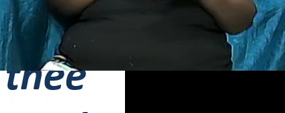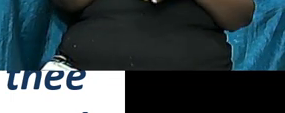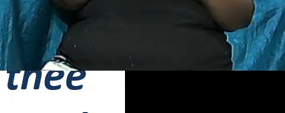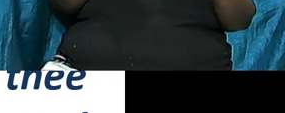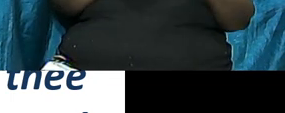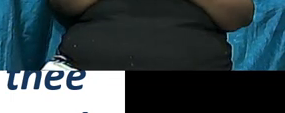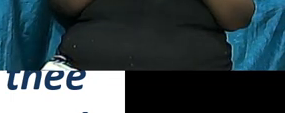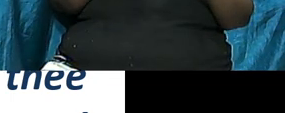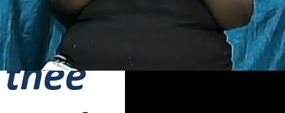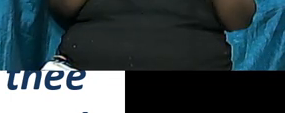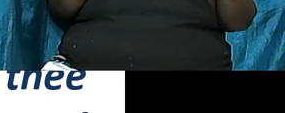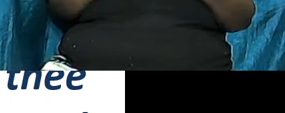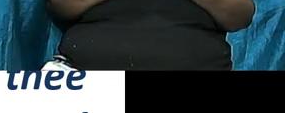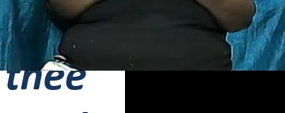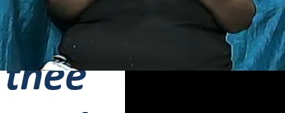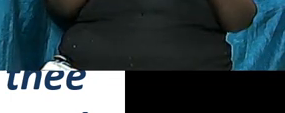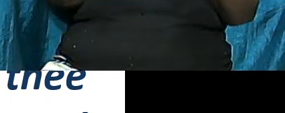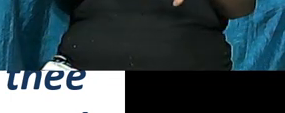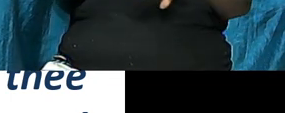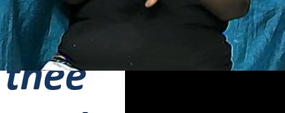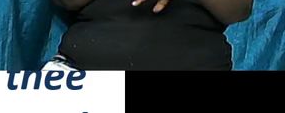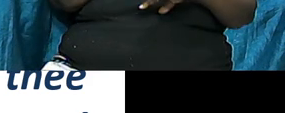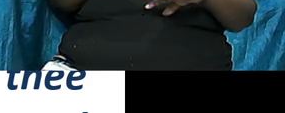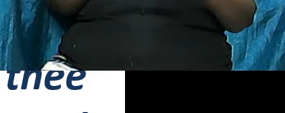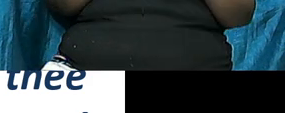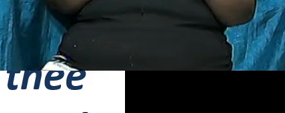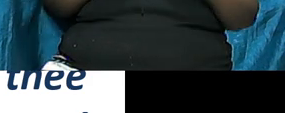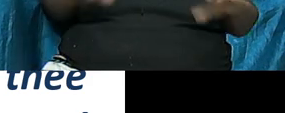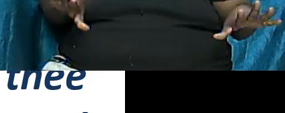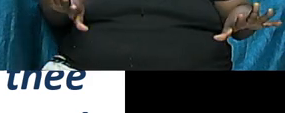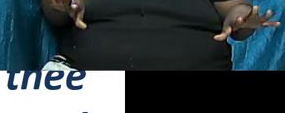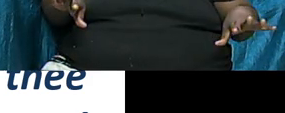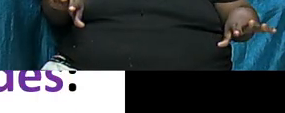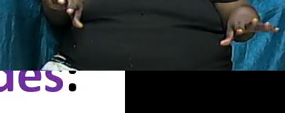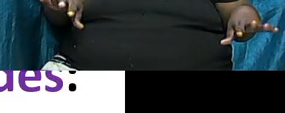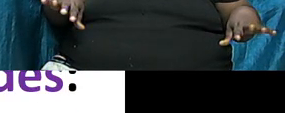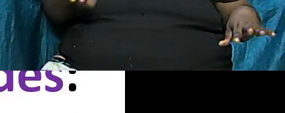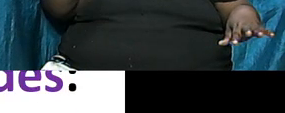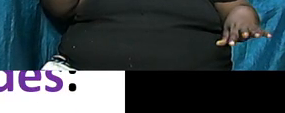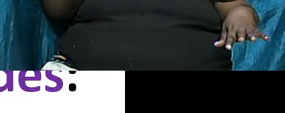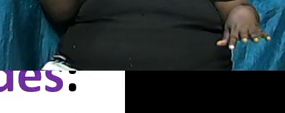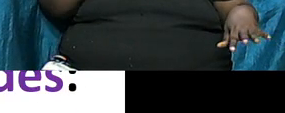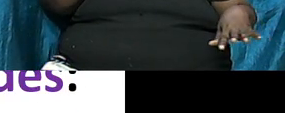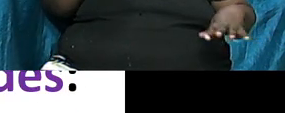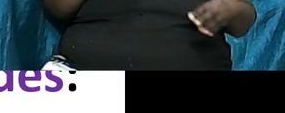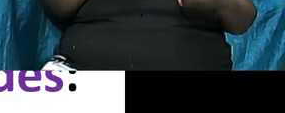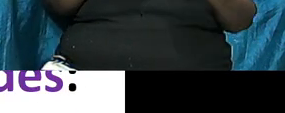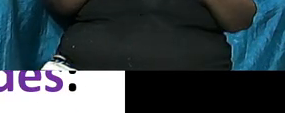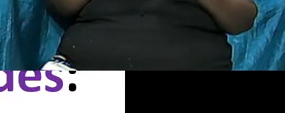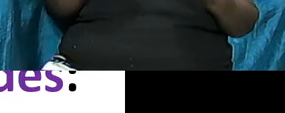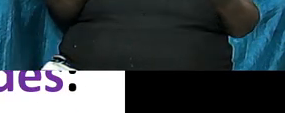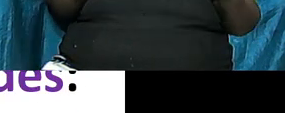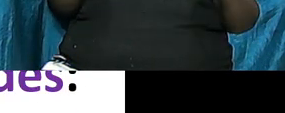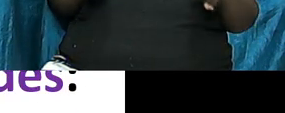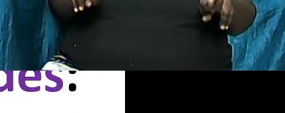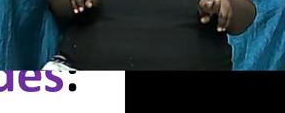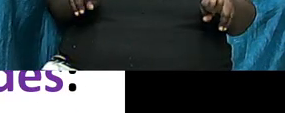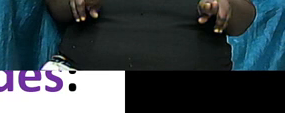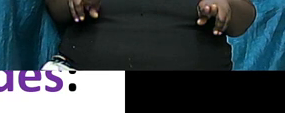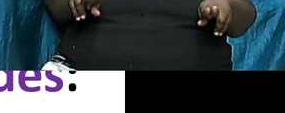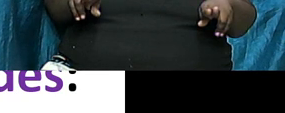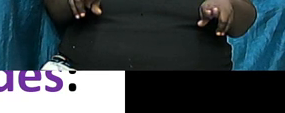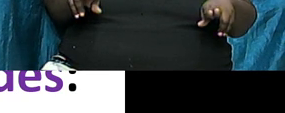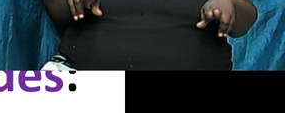The Families Of The Earth Be Blessed And That Is About To Happen And So